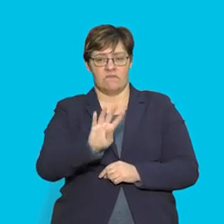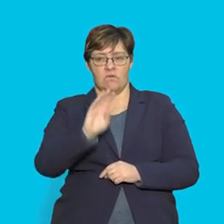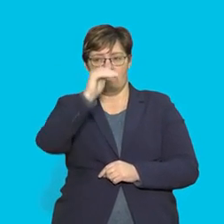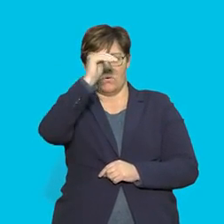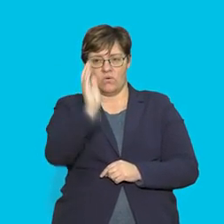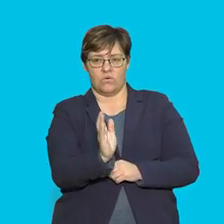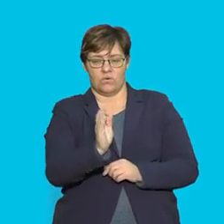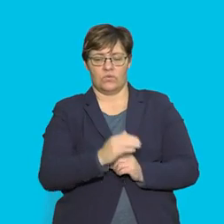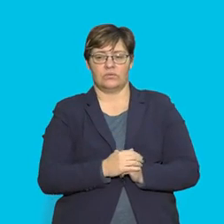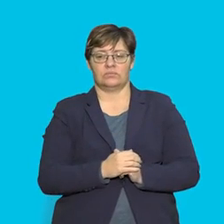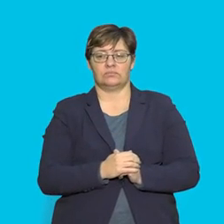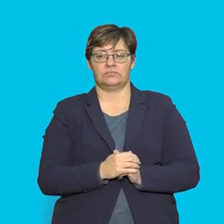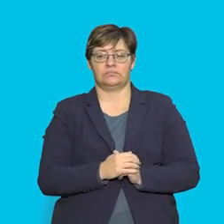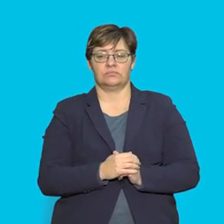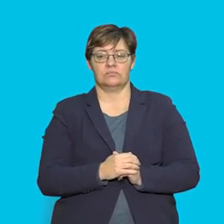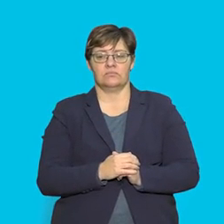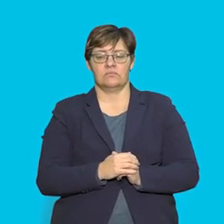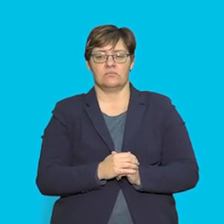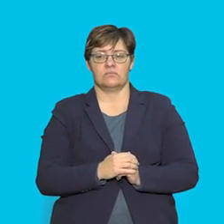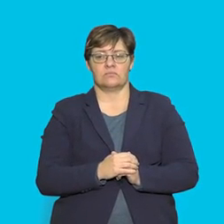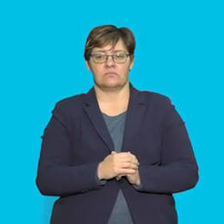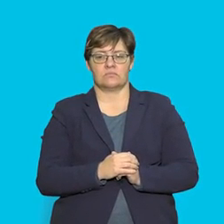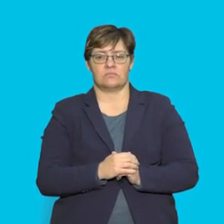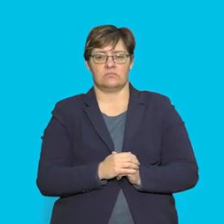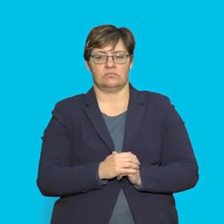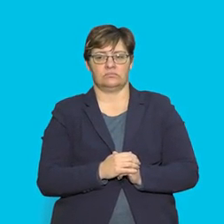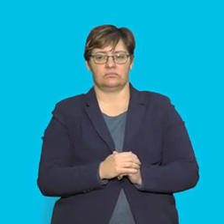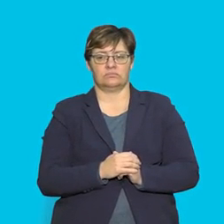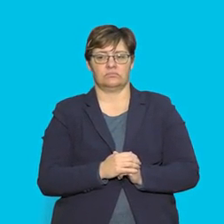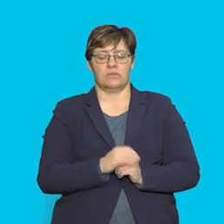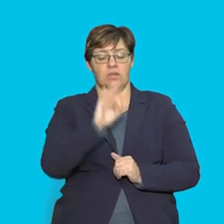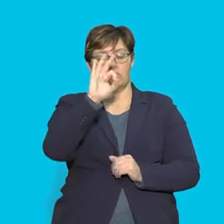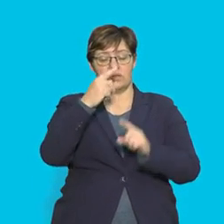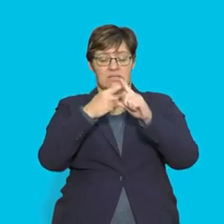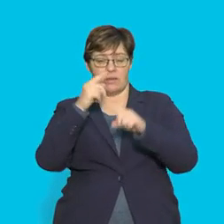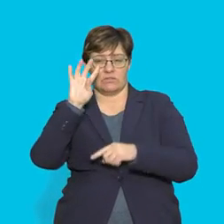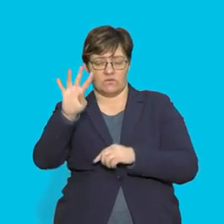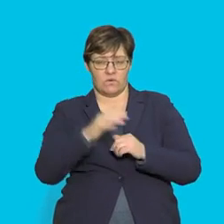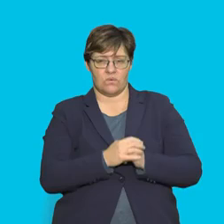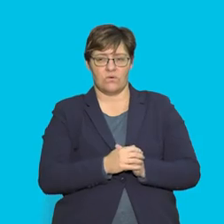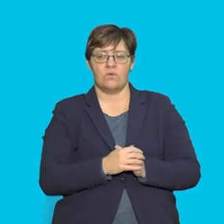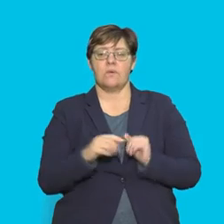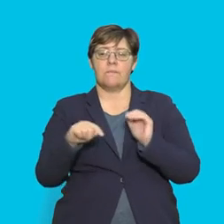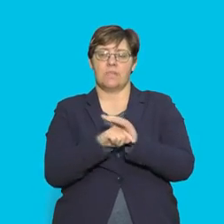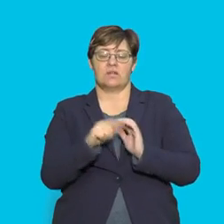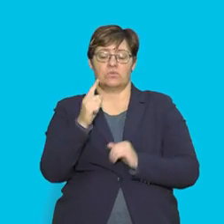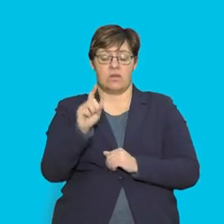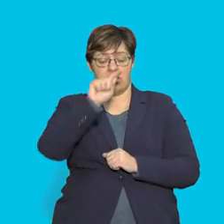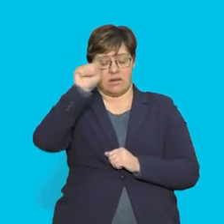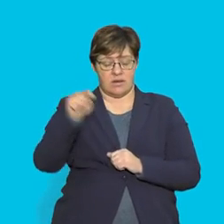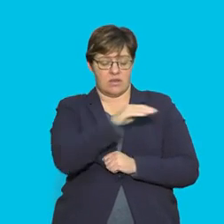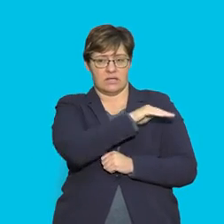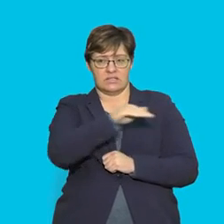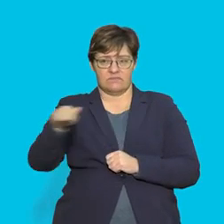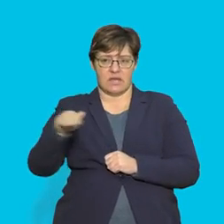0.088 all over 4 to the exponent of 3 multiplied by 4 minus